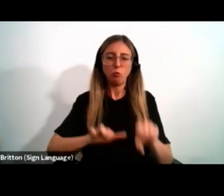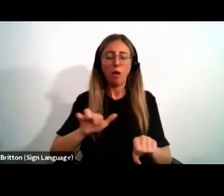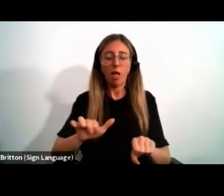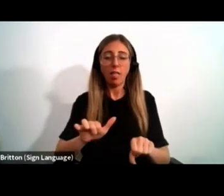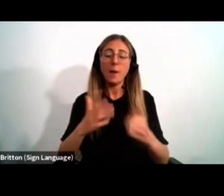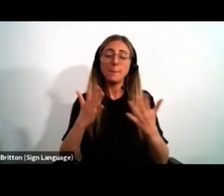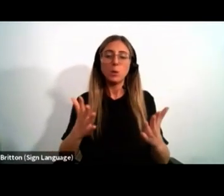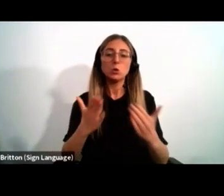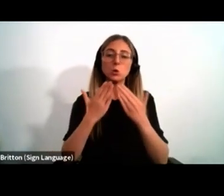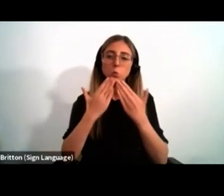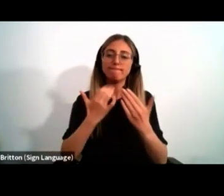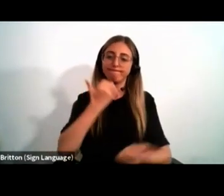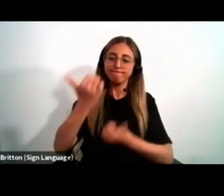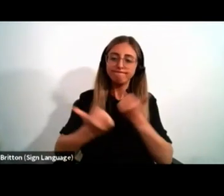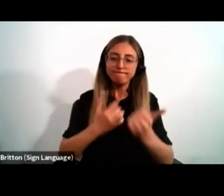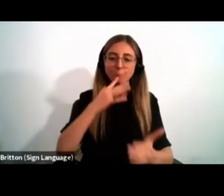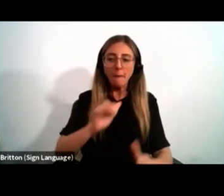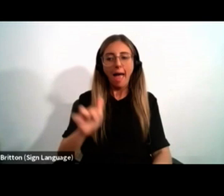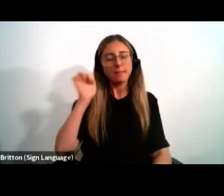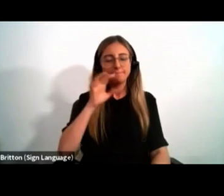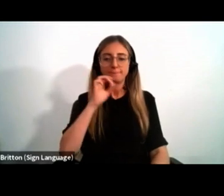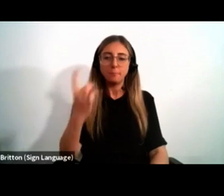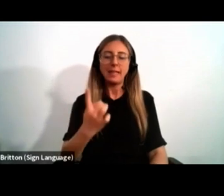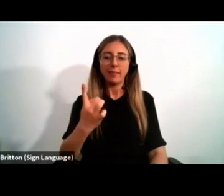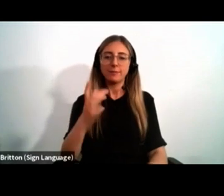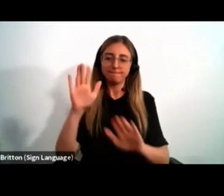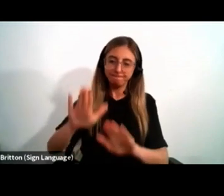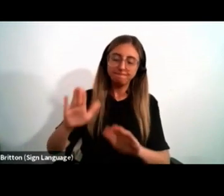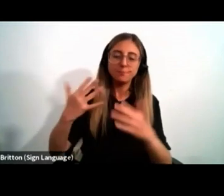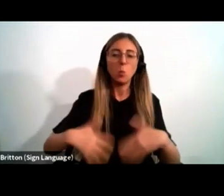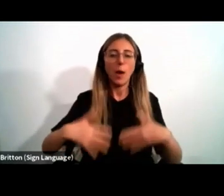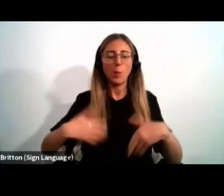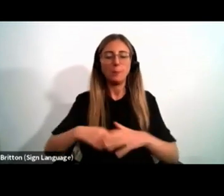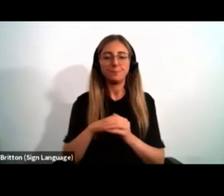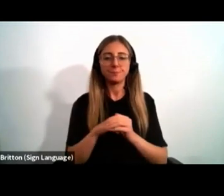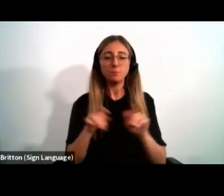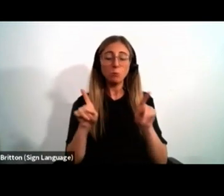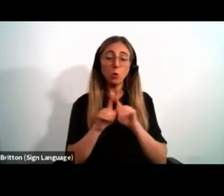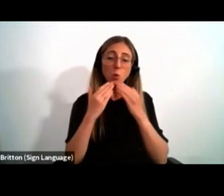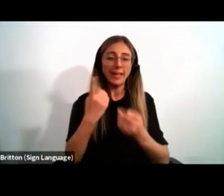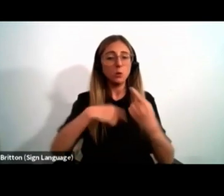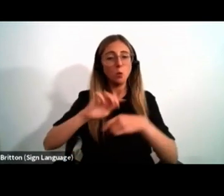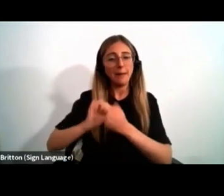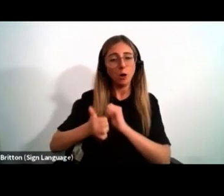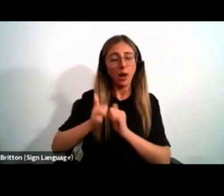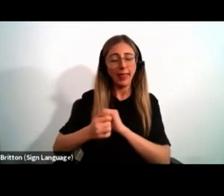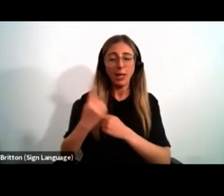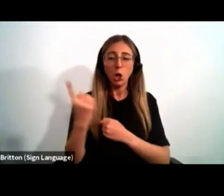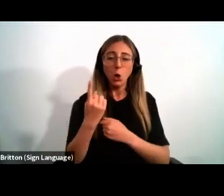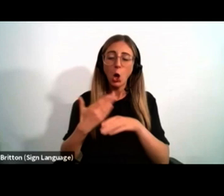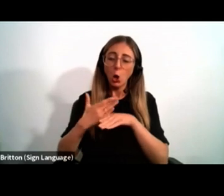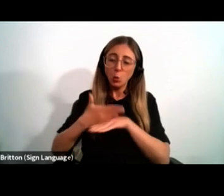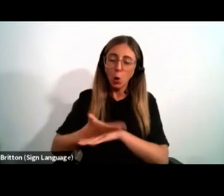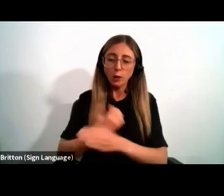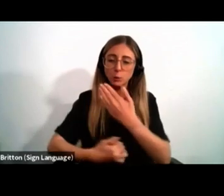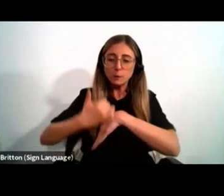great African, Dr. Babacar Ndiaye. I'm also grateful to my colleagues who worked tirelessly to